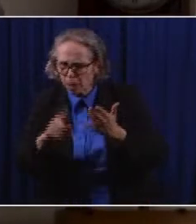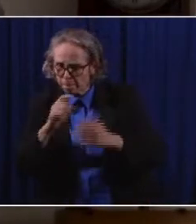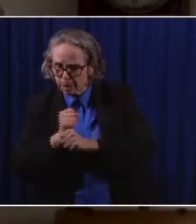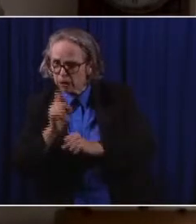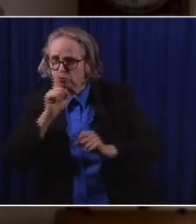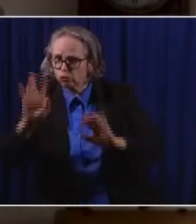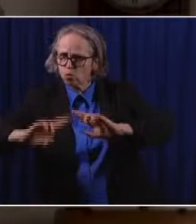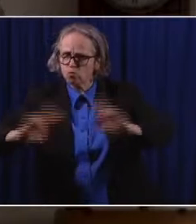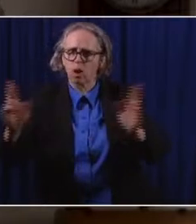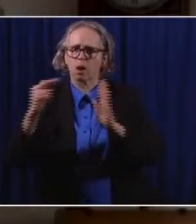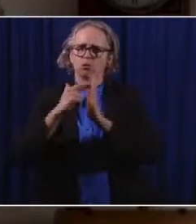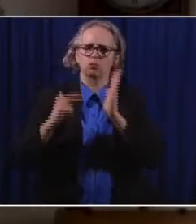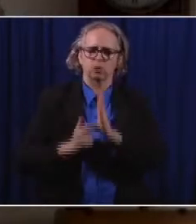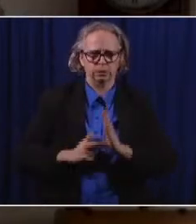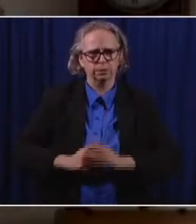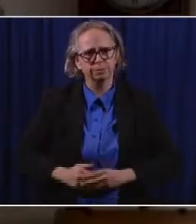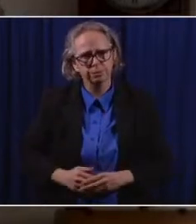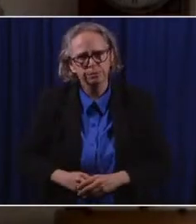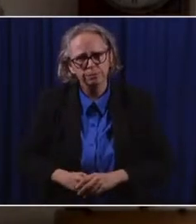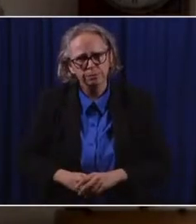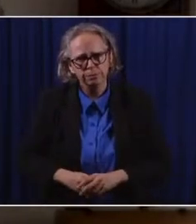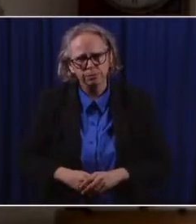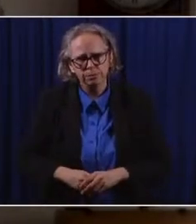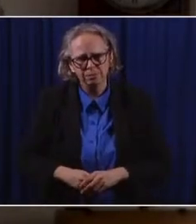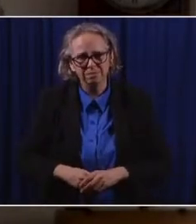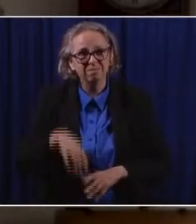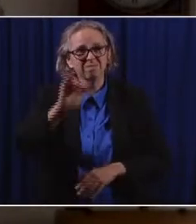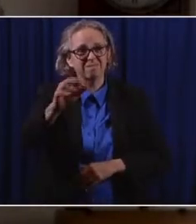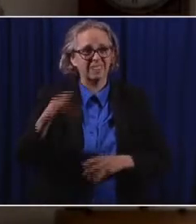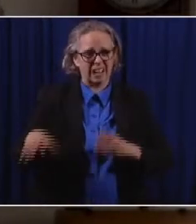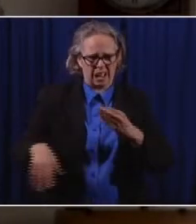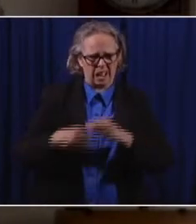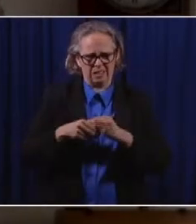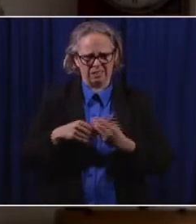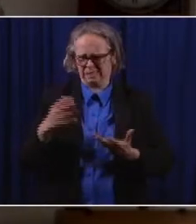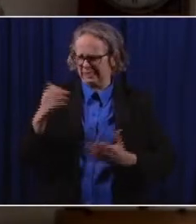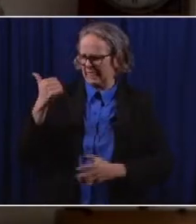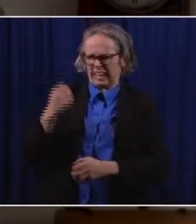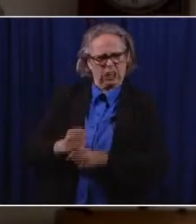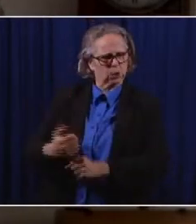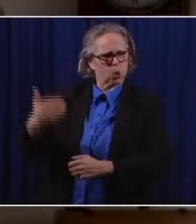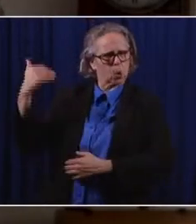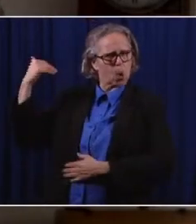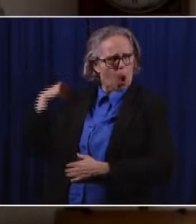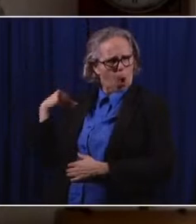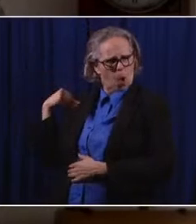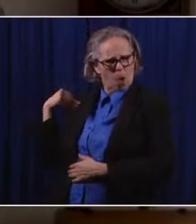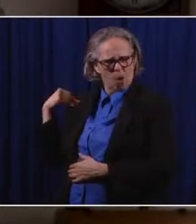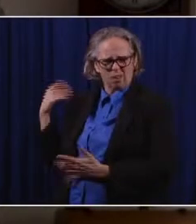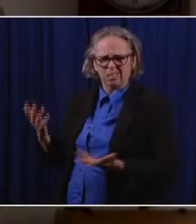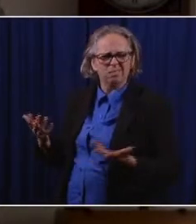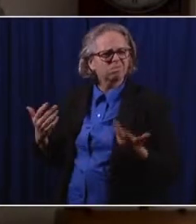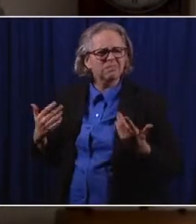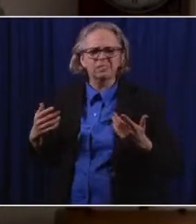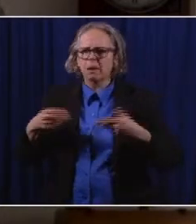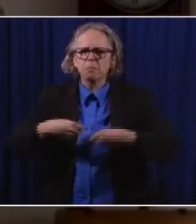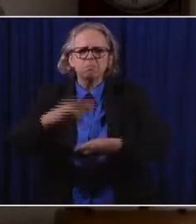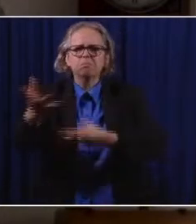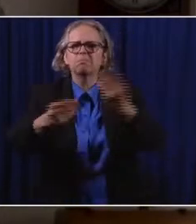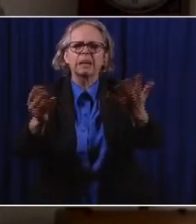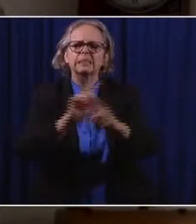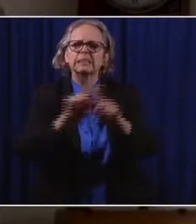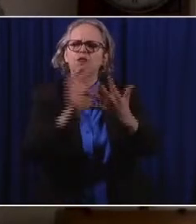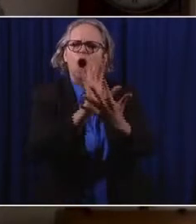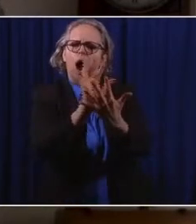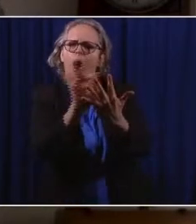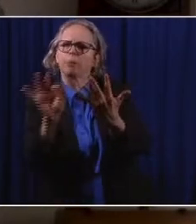Further, for over a decade now, Ohioans have enjoyed a menu of options for casting their ballot. If you'd